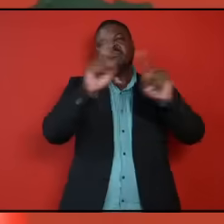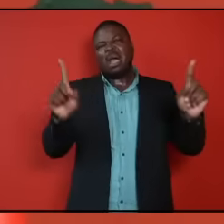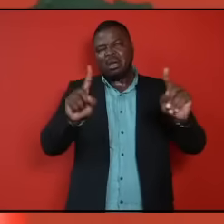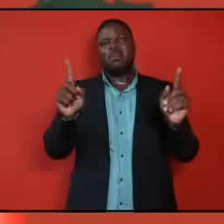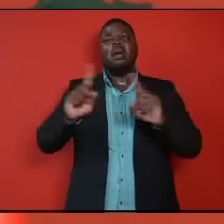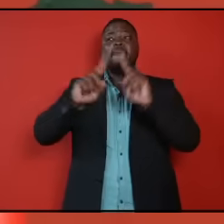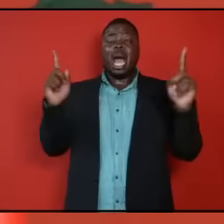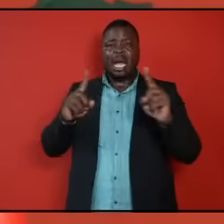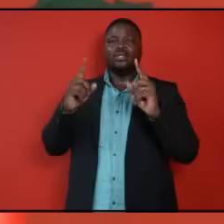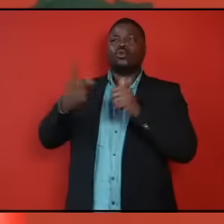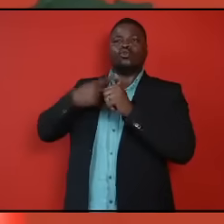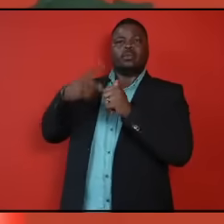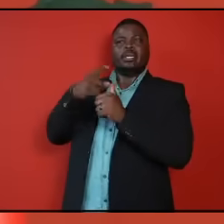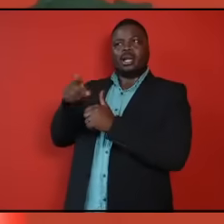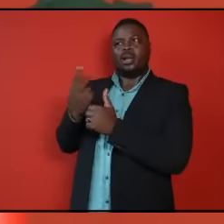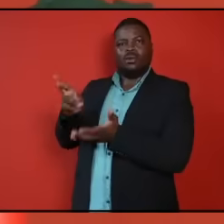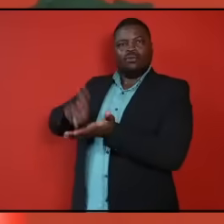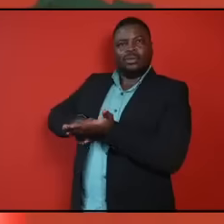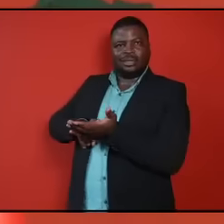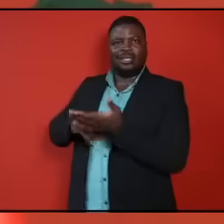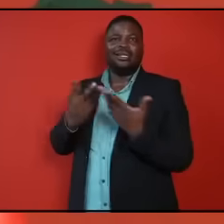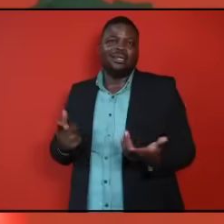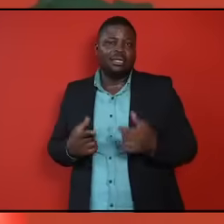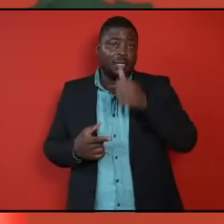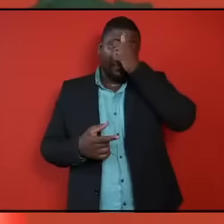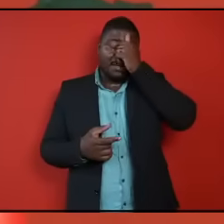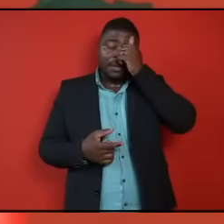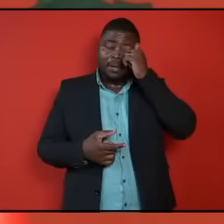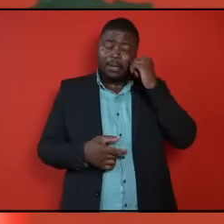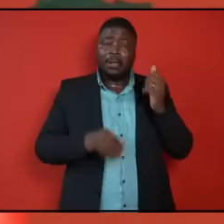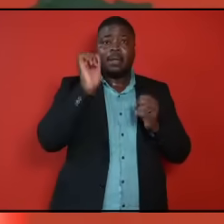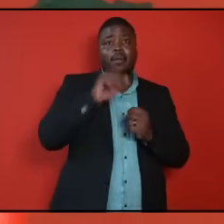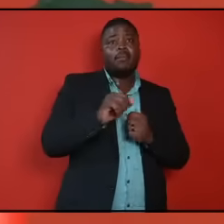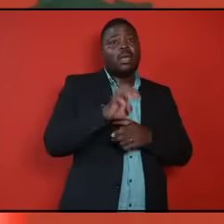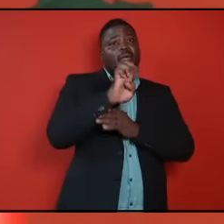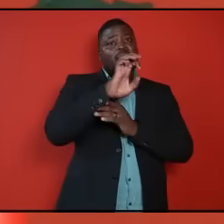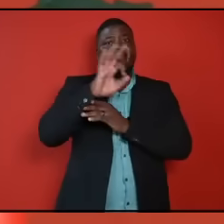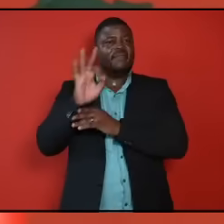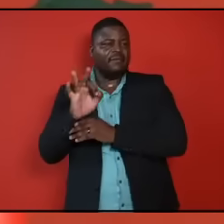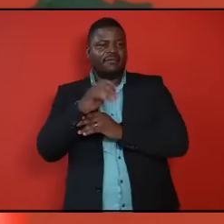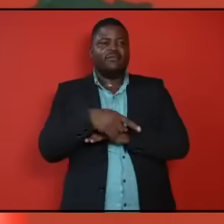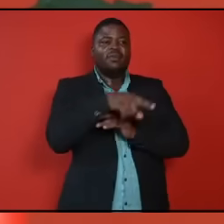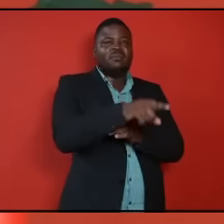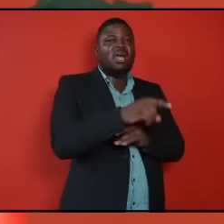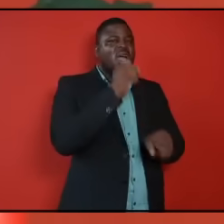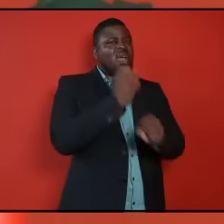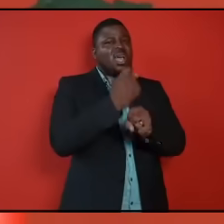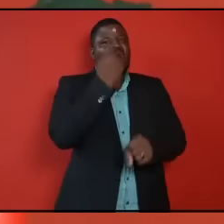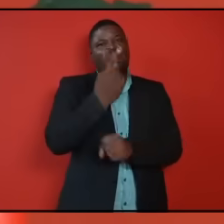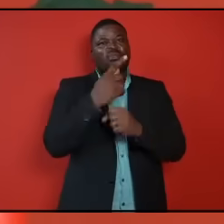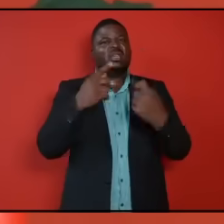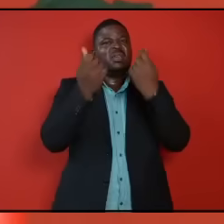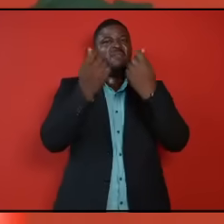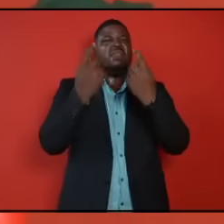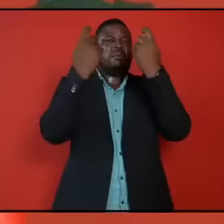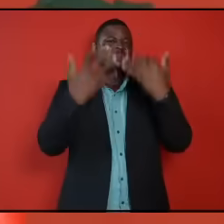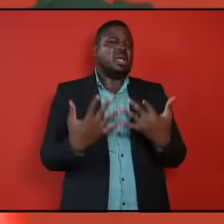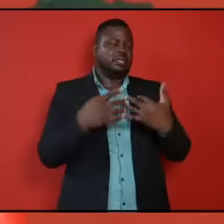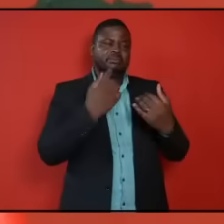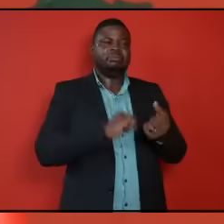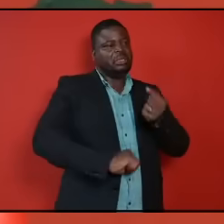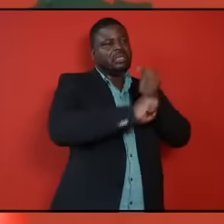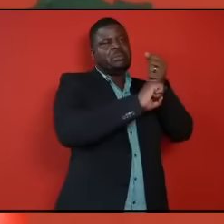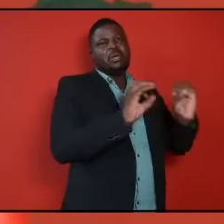the position that the EFF will not support the upcoming Gauteng budget, which will be presented in the Gauteng